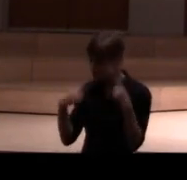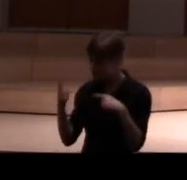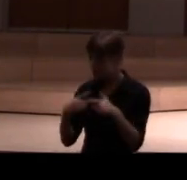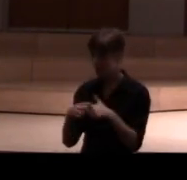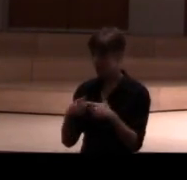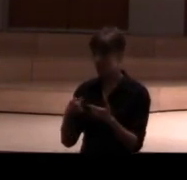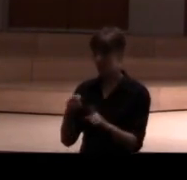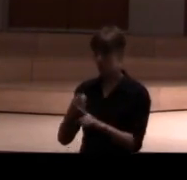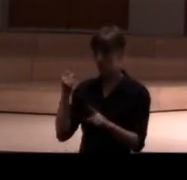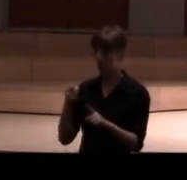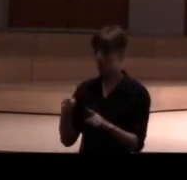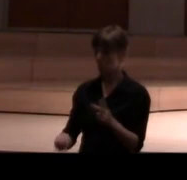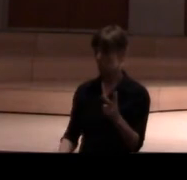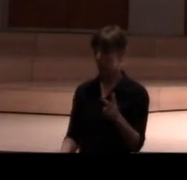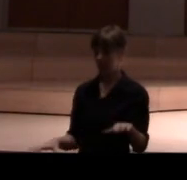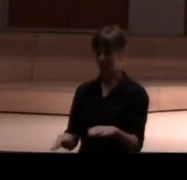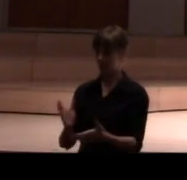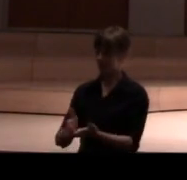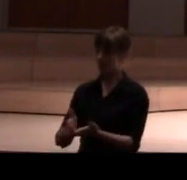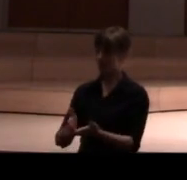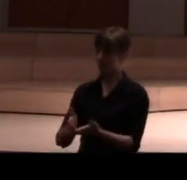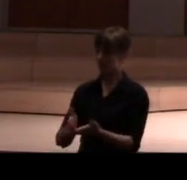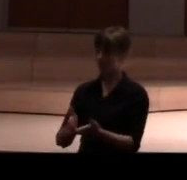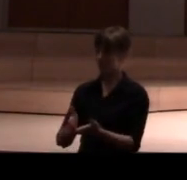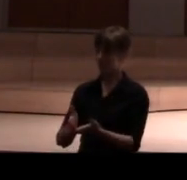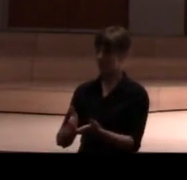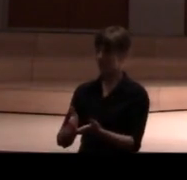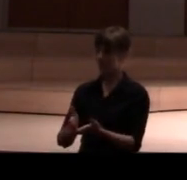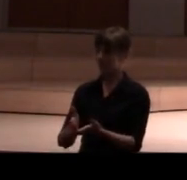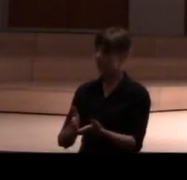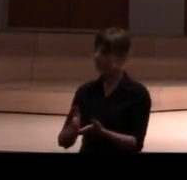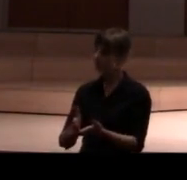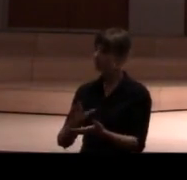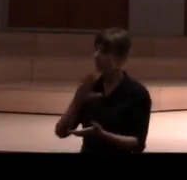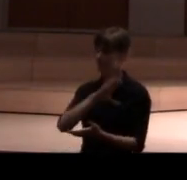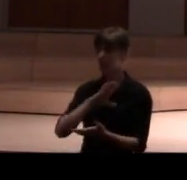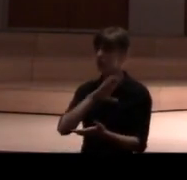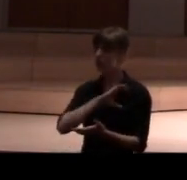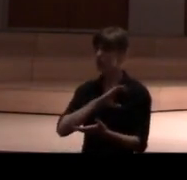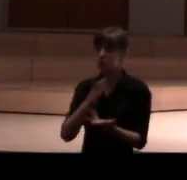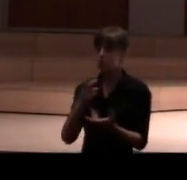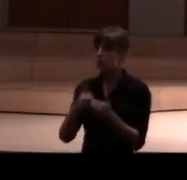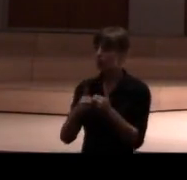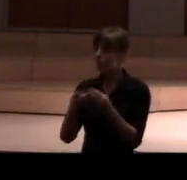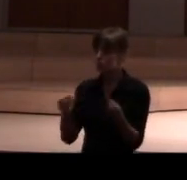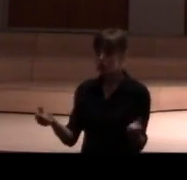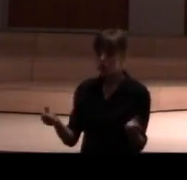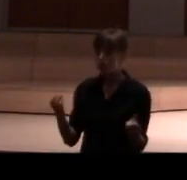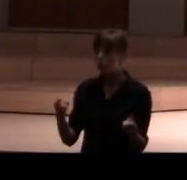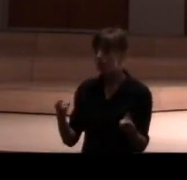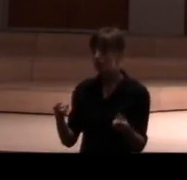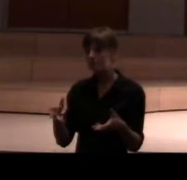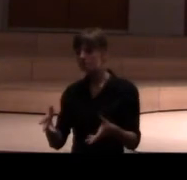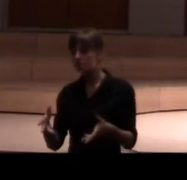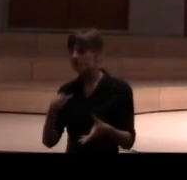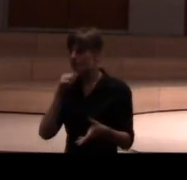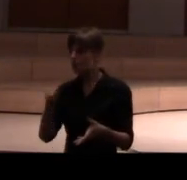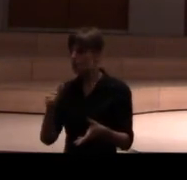boom, the action stops. The characters solve the problem, or maybe they don't, but things settle